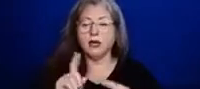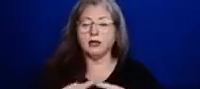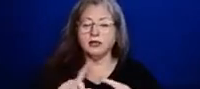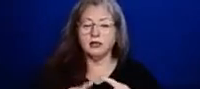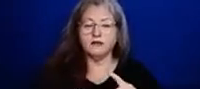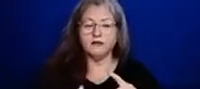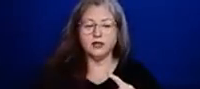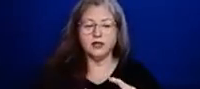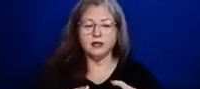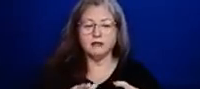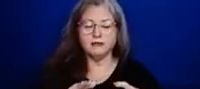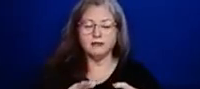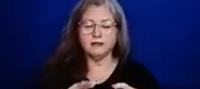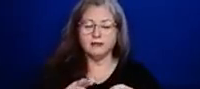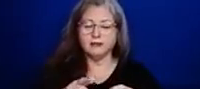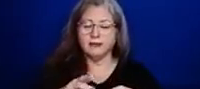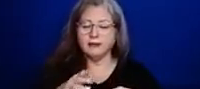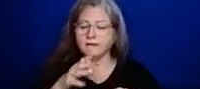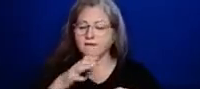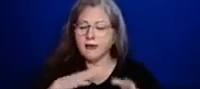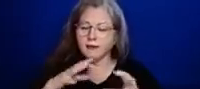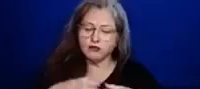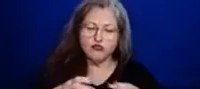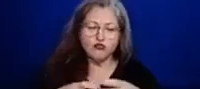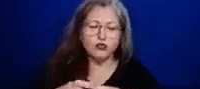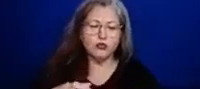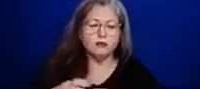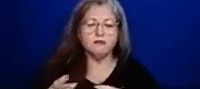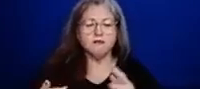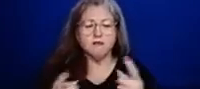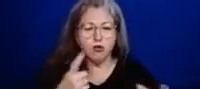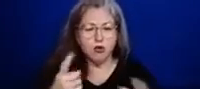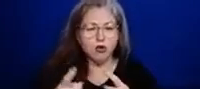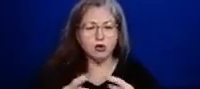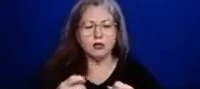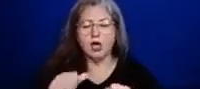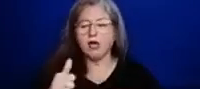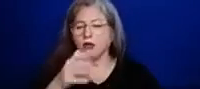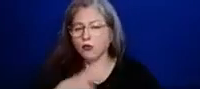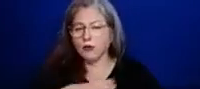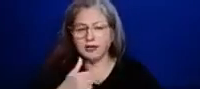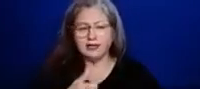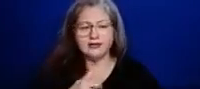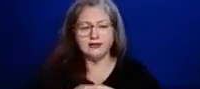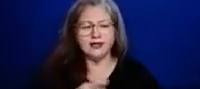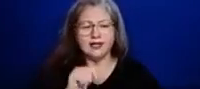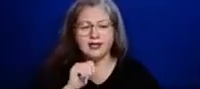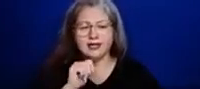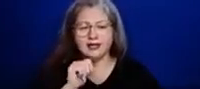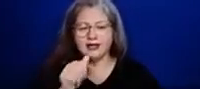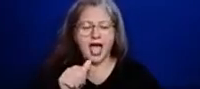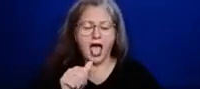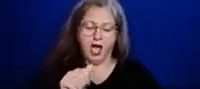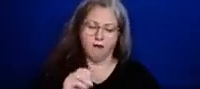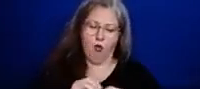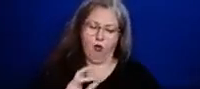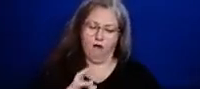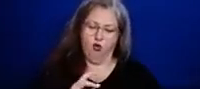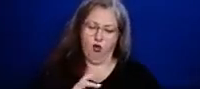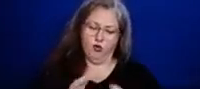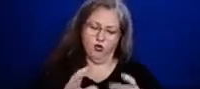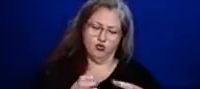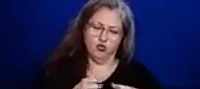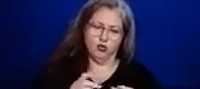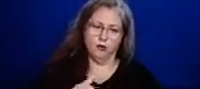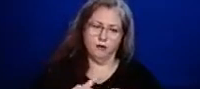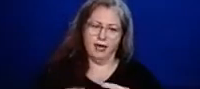many feminist collective approached, and many other women who were not the collective feminist groups, but